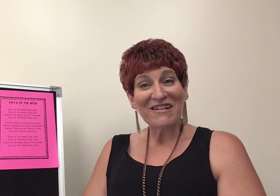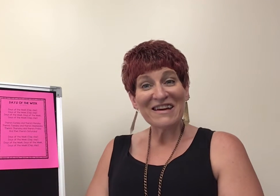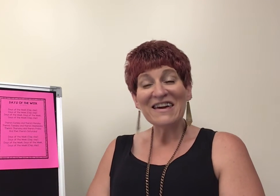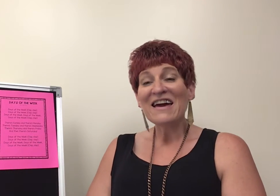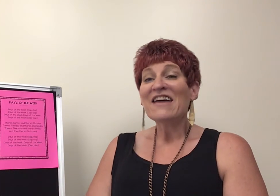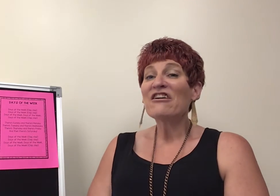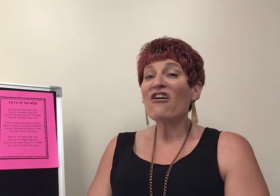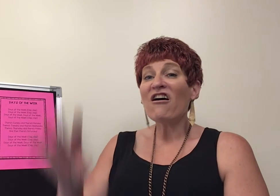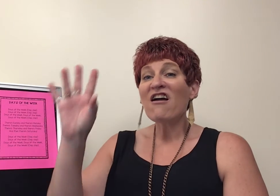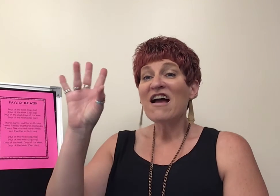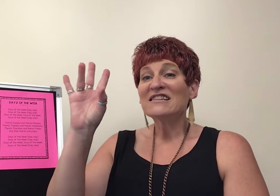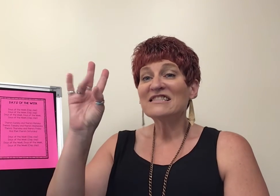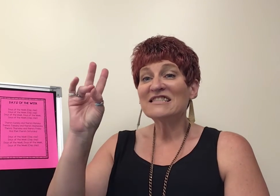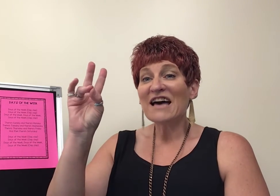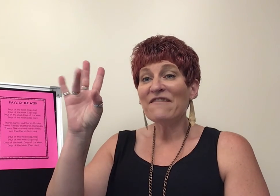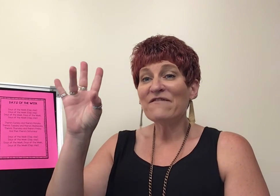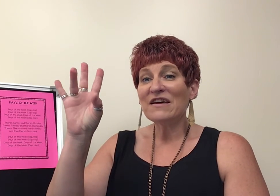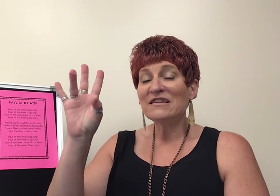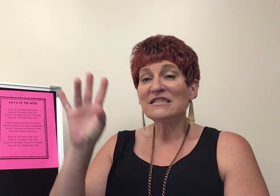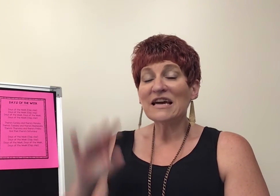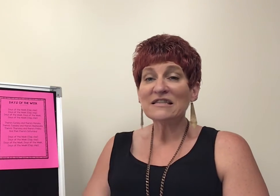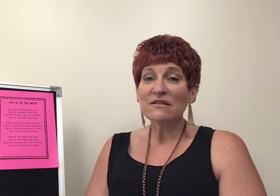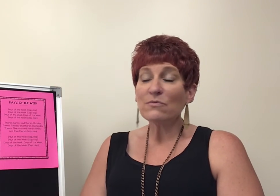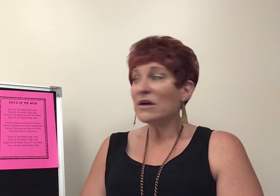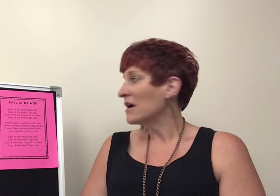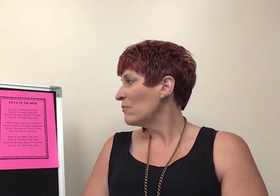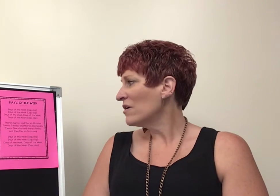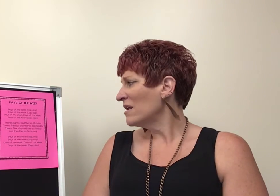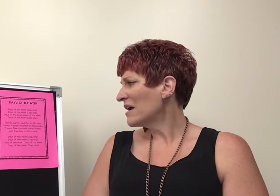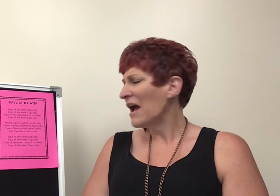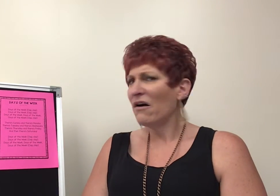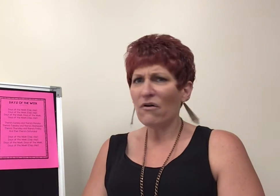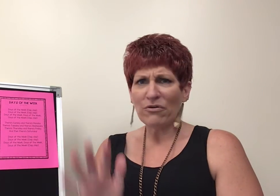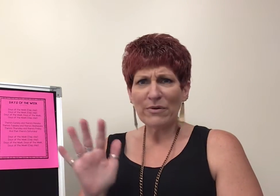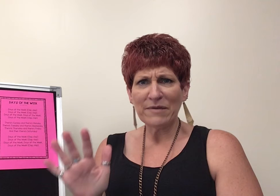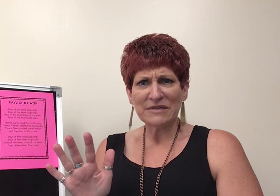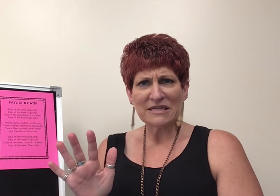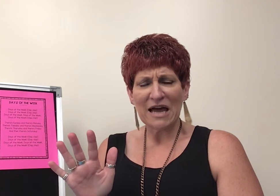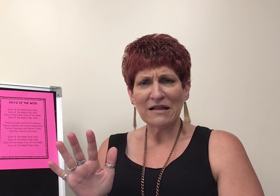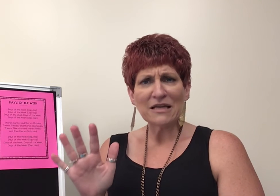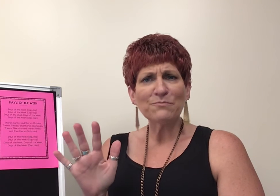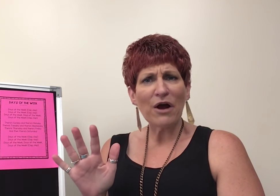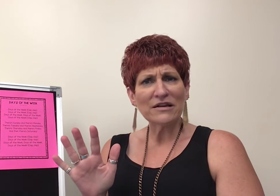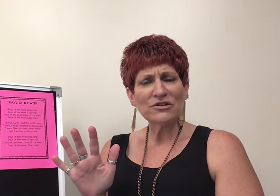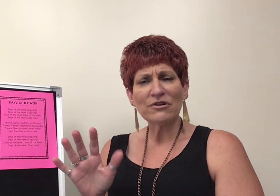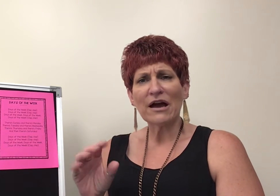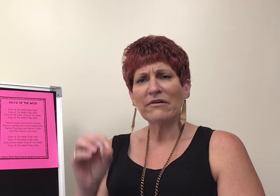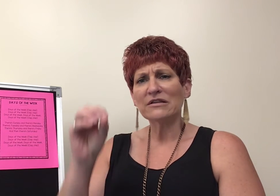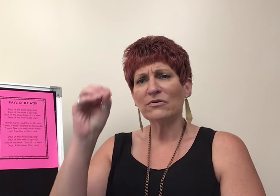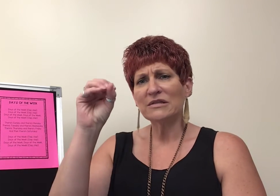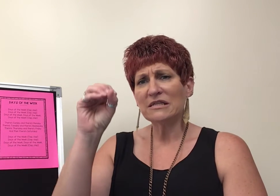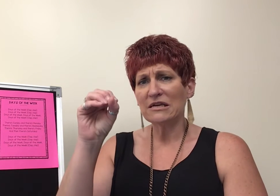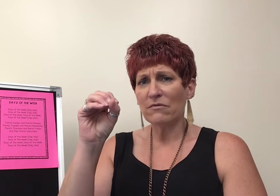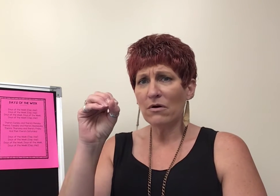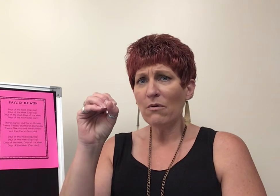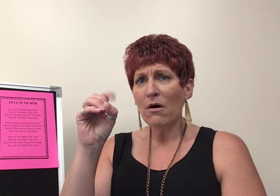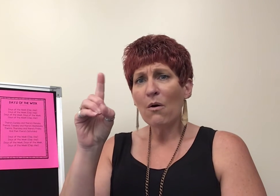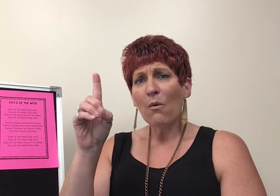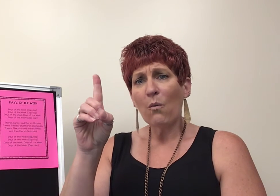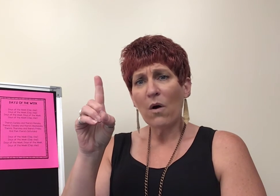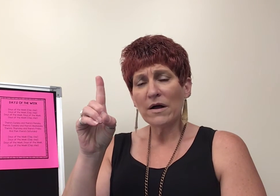job, Molly. There are 7 days of the week, and we're going to count all the way up to 10. Let's practice our counting. So it's